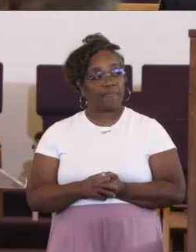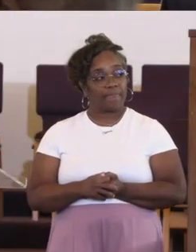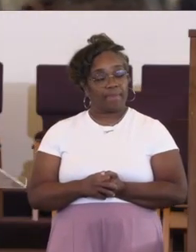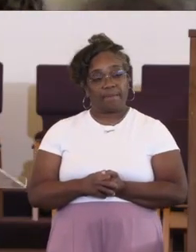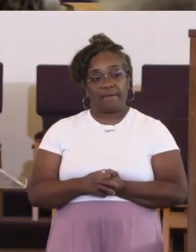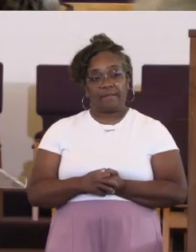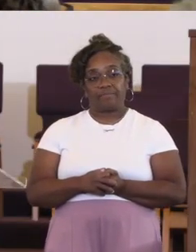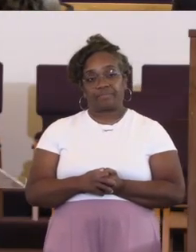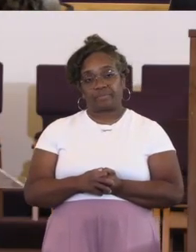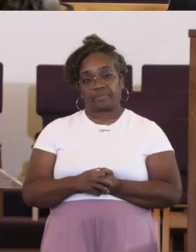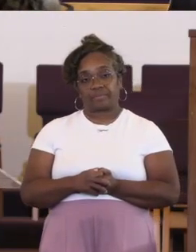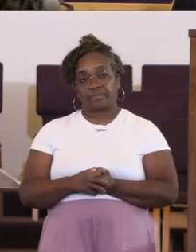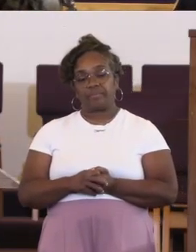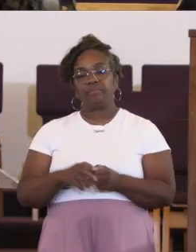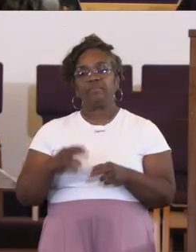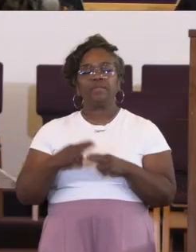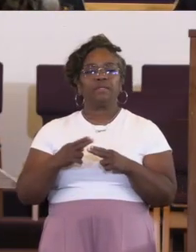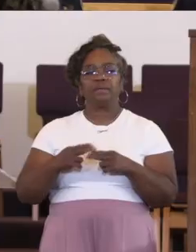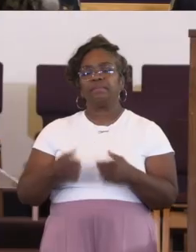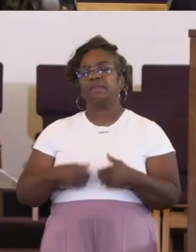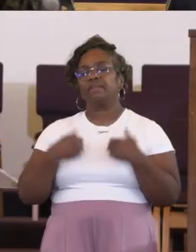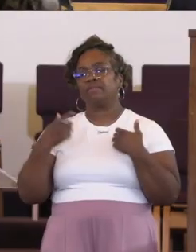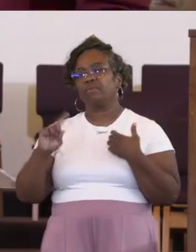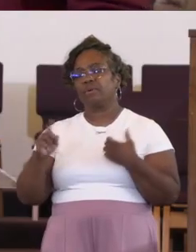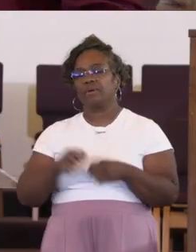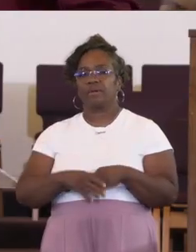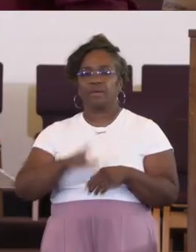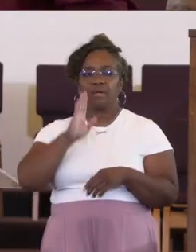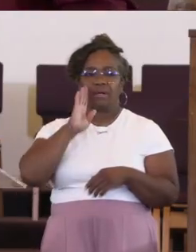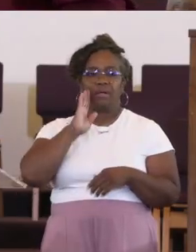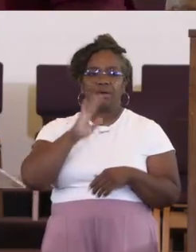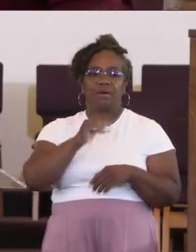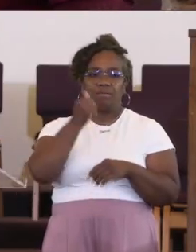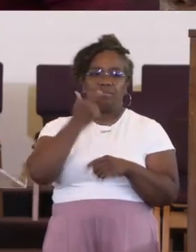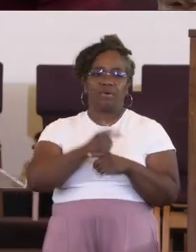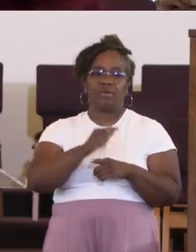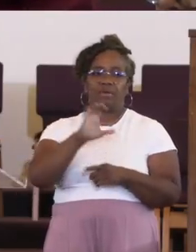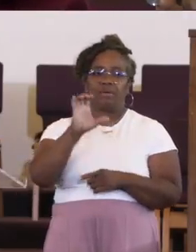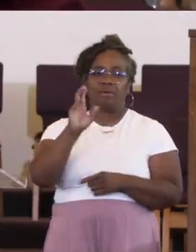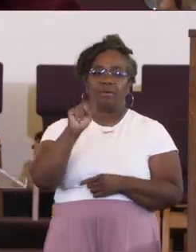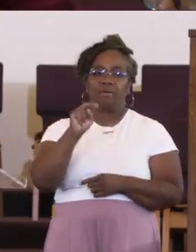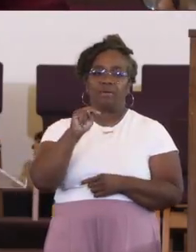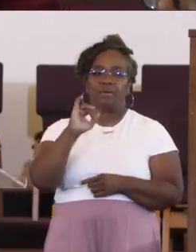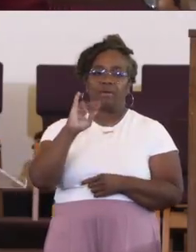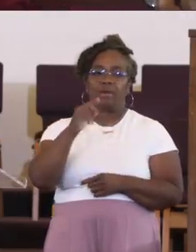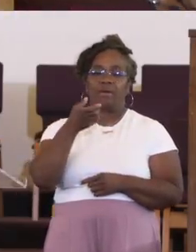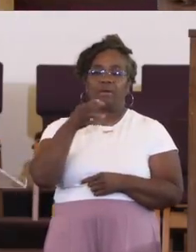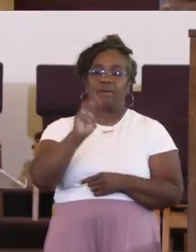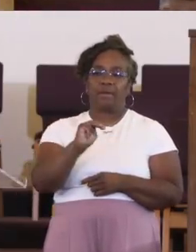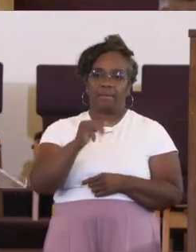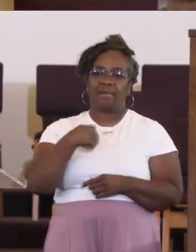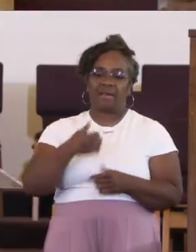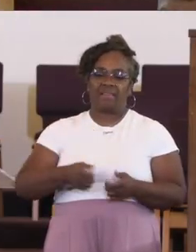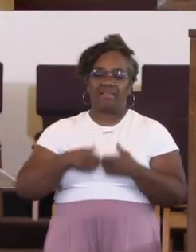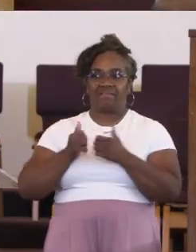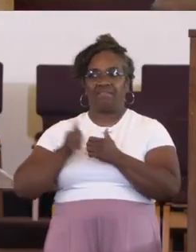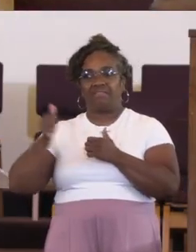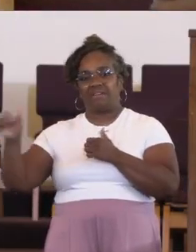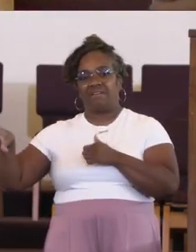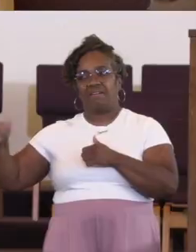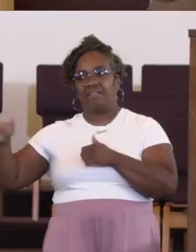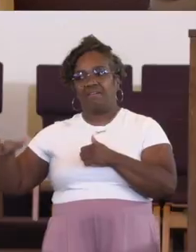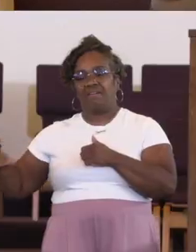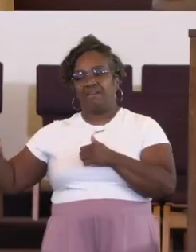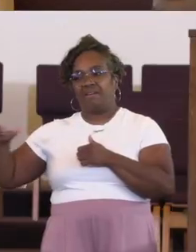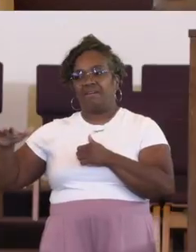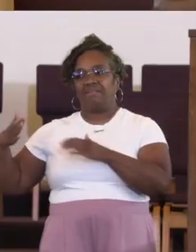Go ahead. Tell us your name and what neighborhood you're from. Hello, Brother Cunningham. I'm from the other side of town, but I wanted to shout out Councilwoman